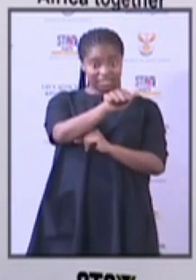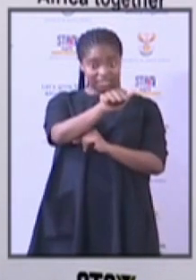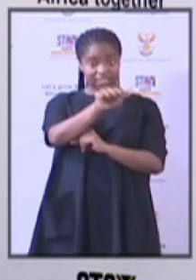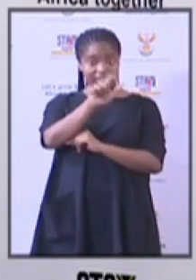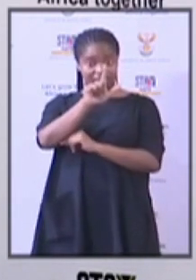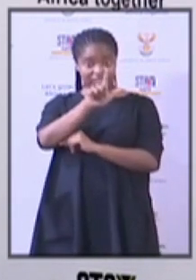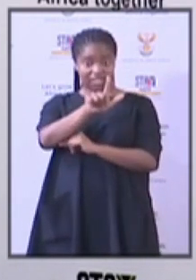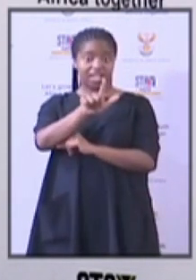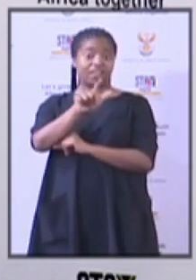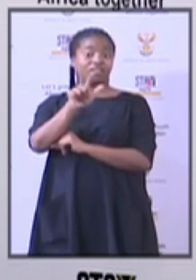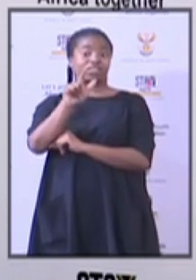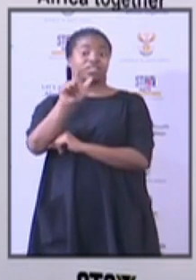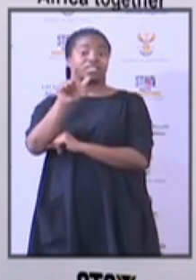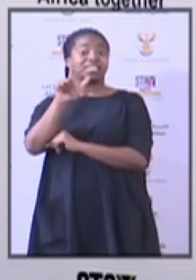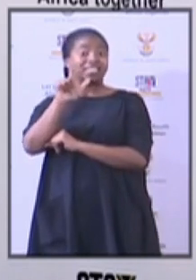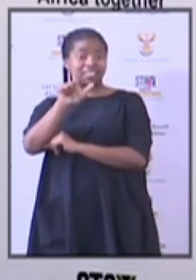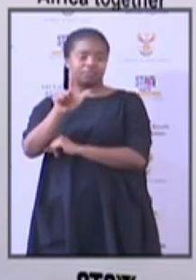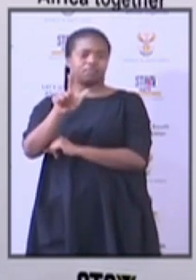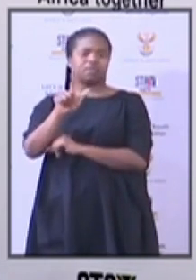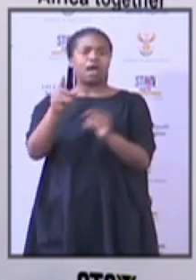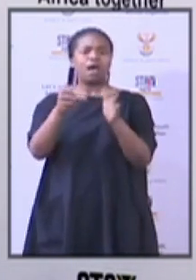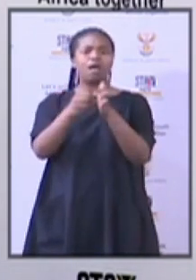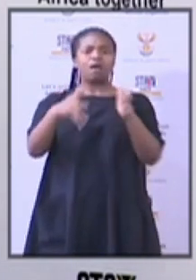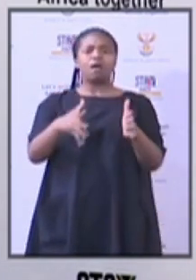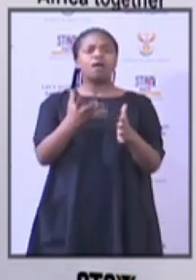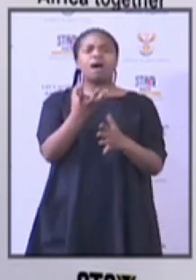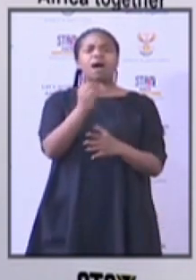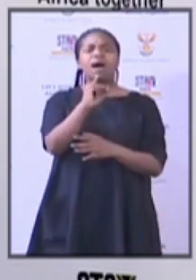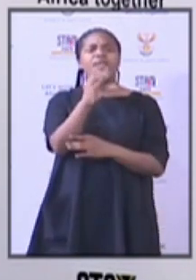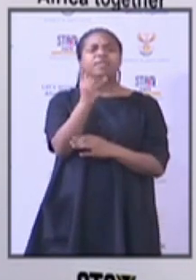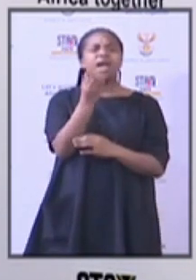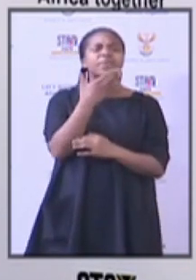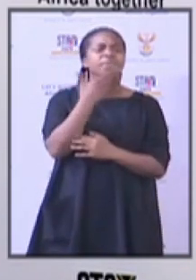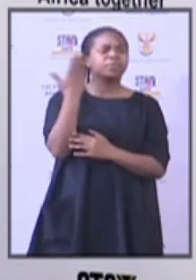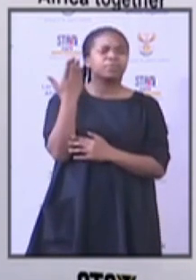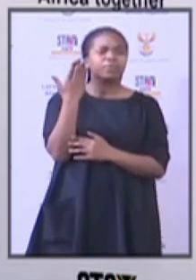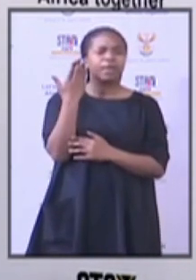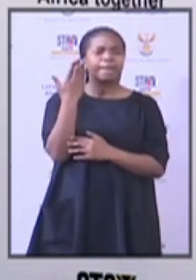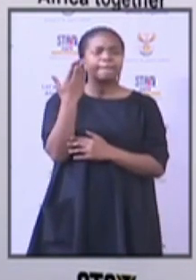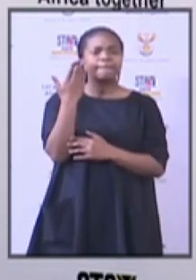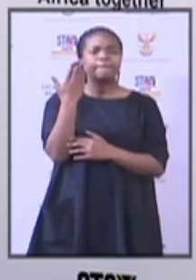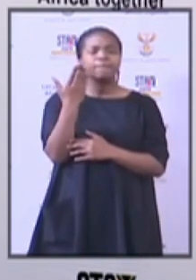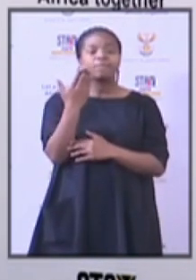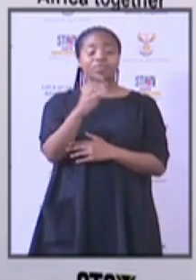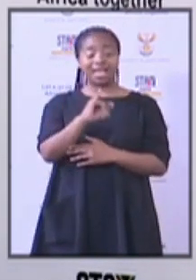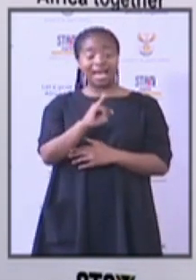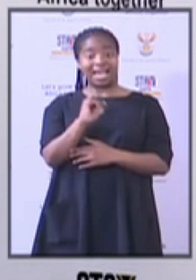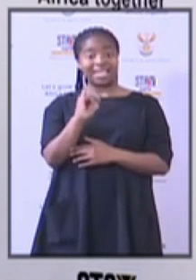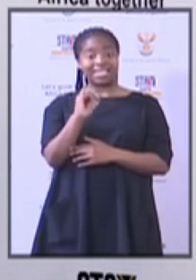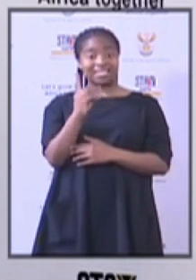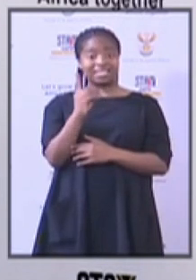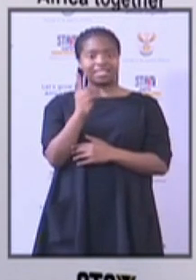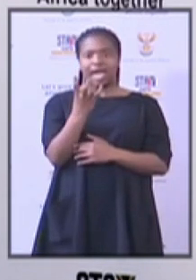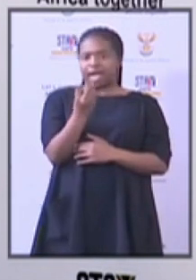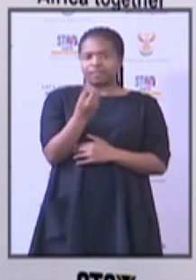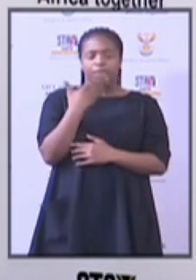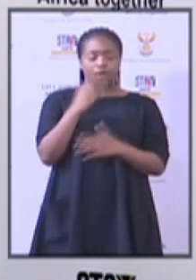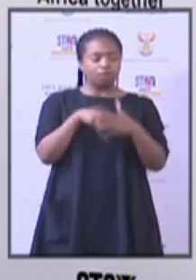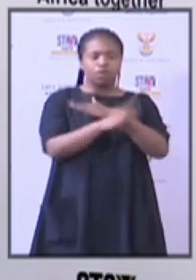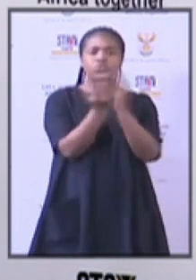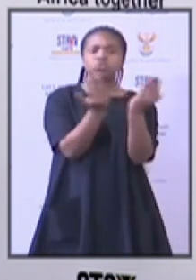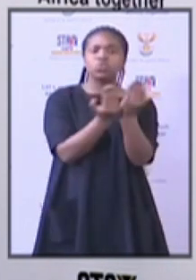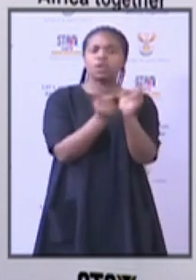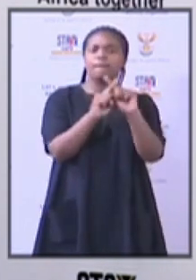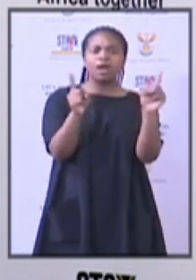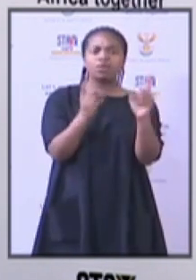637,767 learners who do not have IDs. Bana bao ba sneng dipasa mara ba leng sekolong